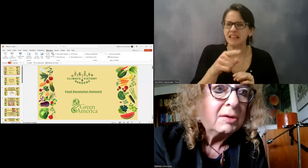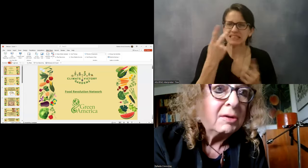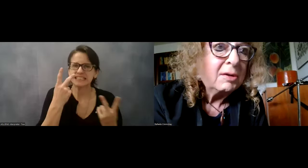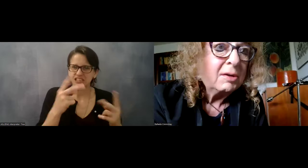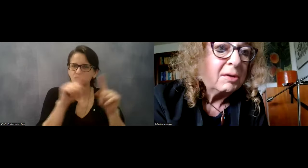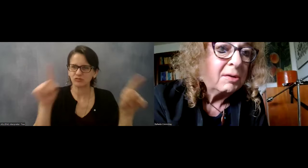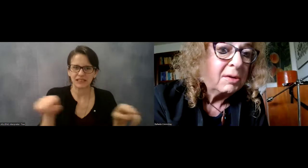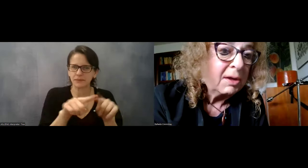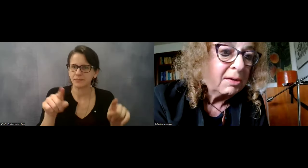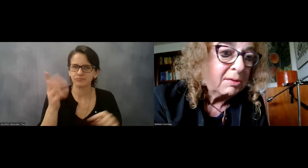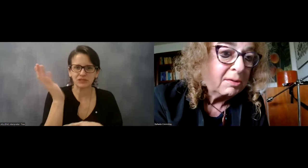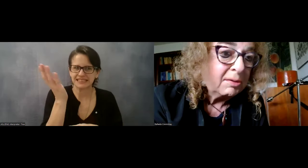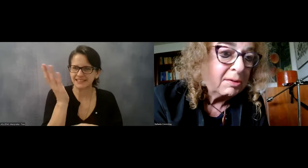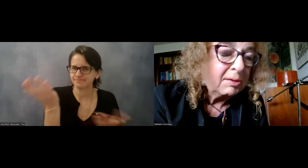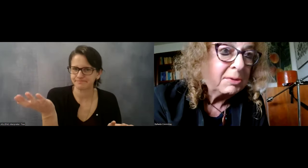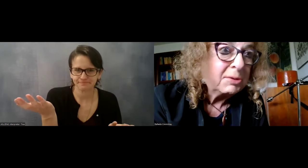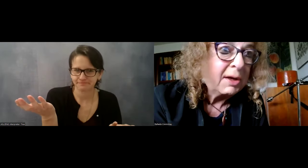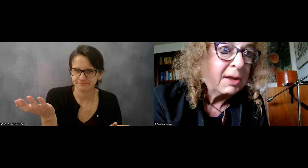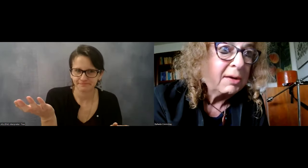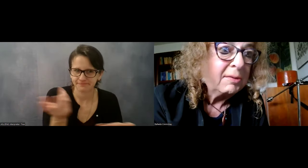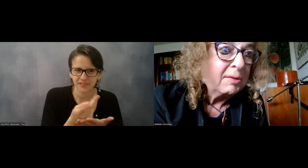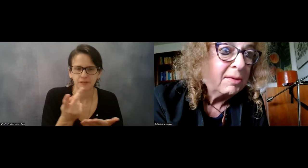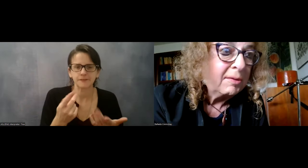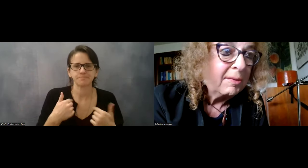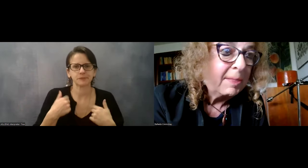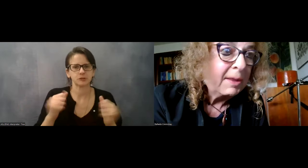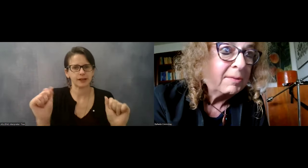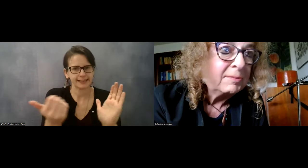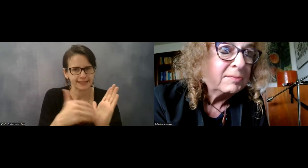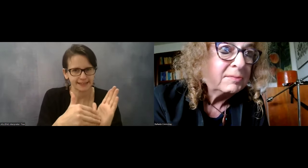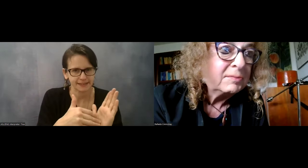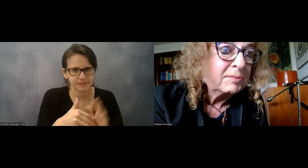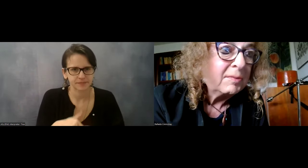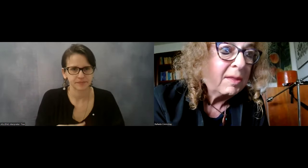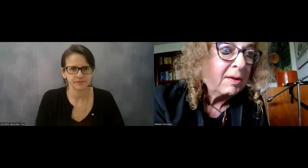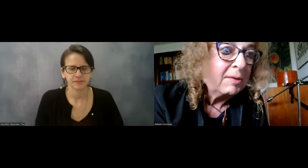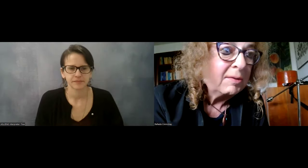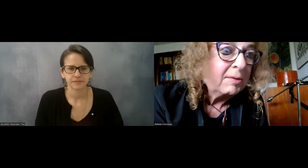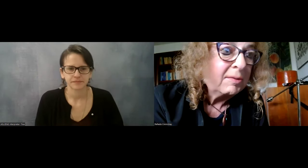Do you? No. Oh. Okay, let me try it again.